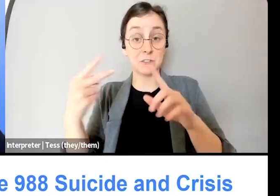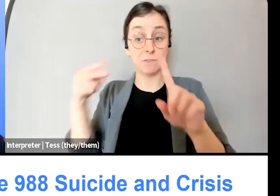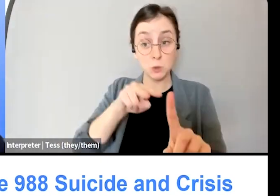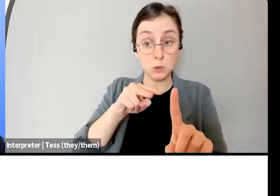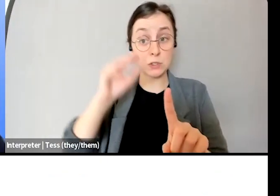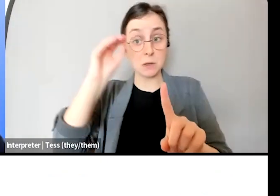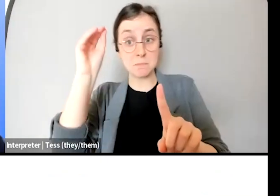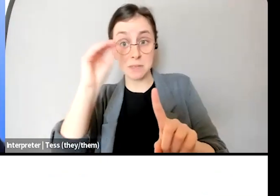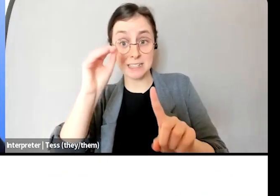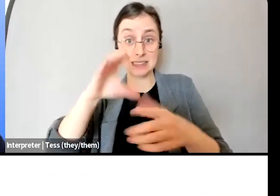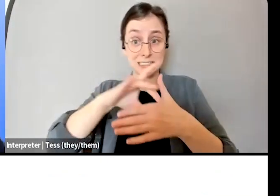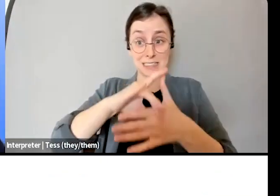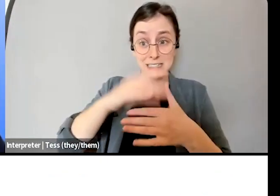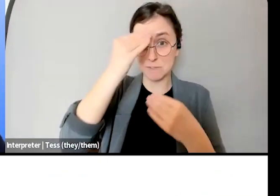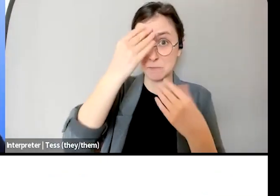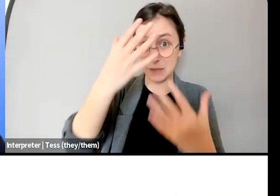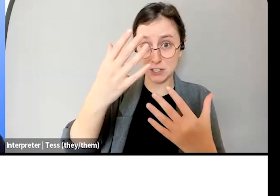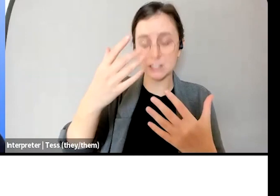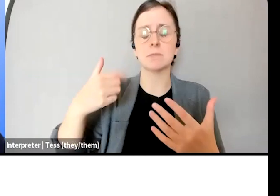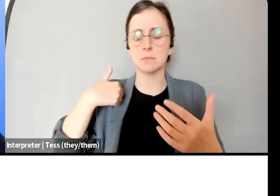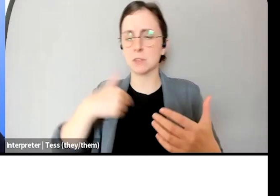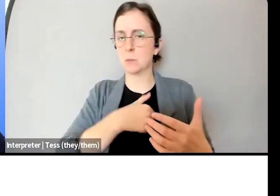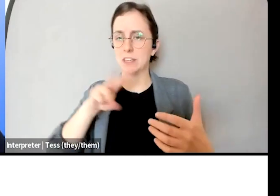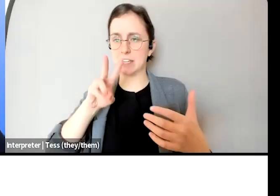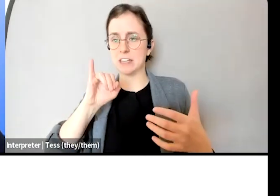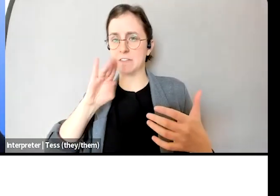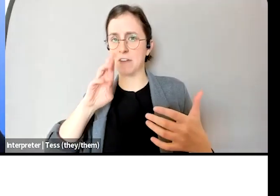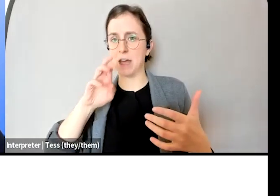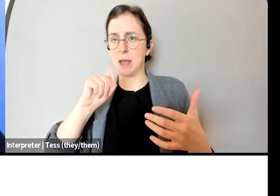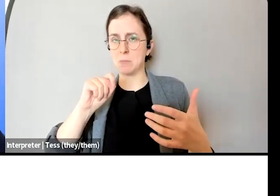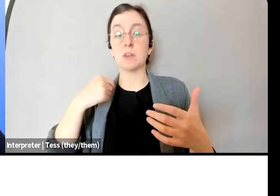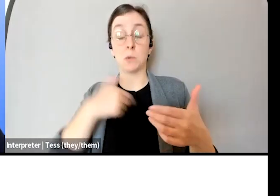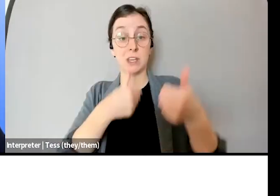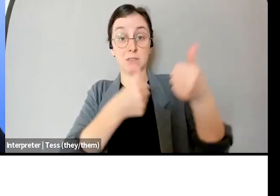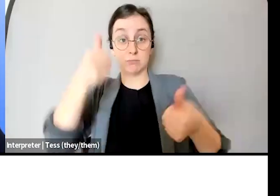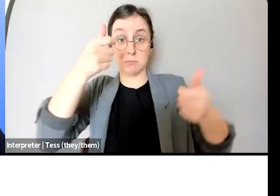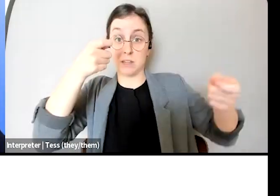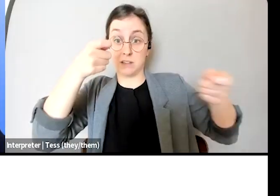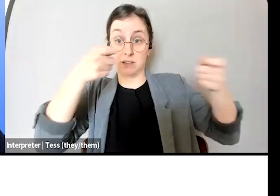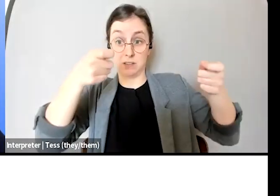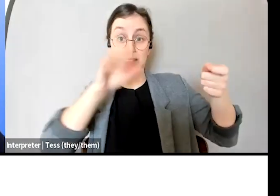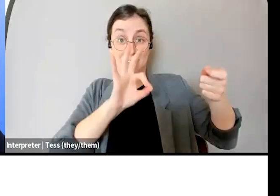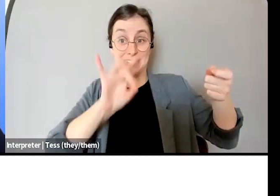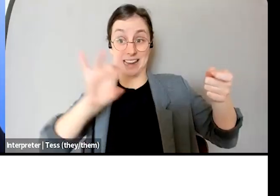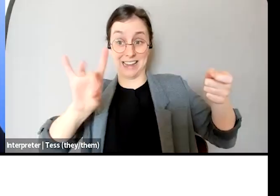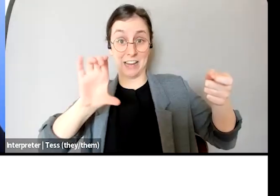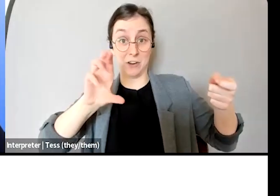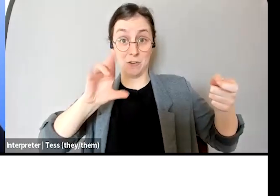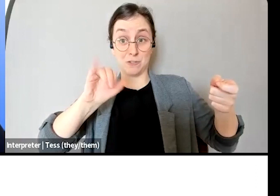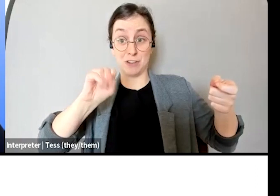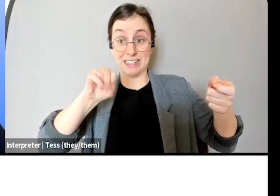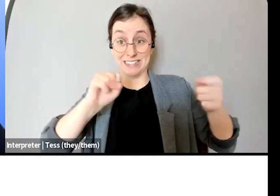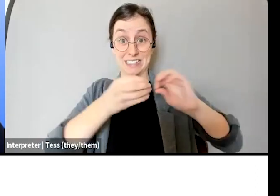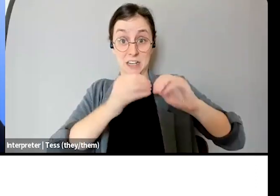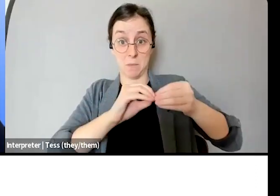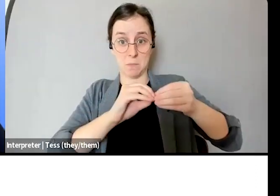by Vibrant, who serves as the administrator for the 988 Suicide and Crisis Lifeline, are not necessarily those of